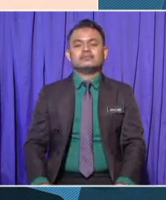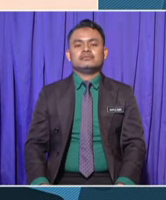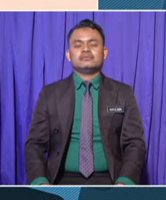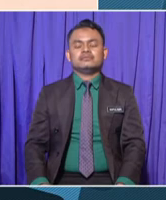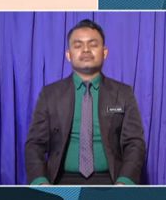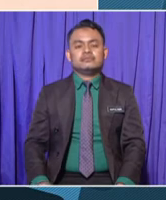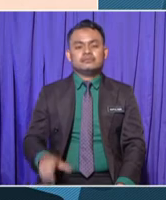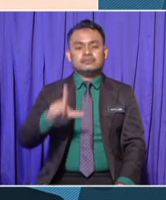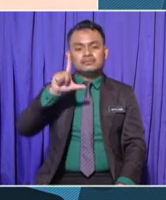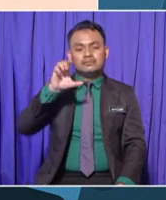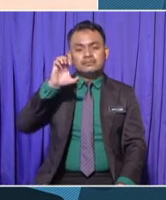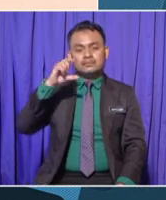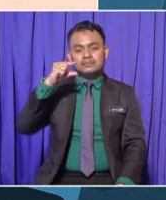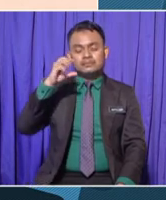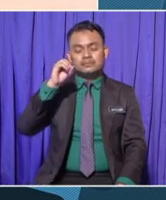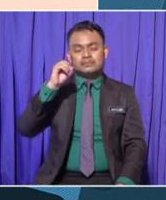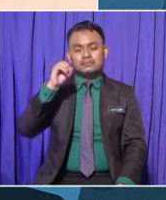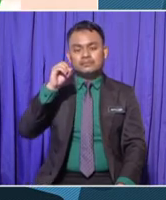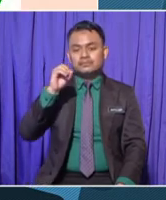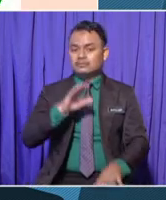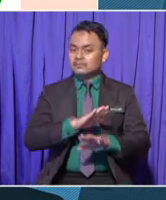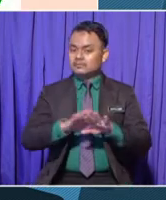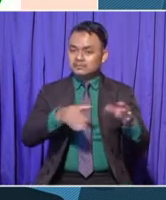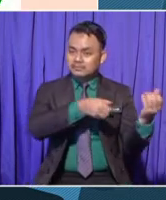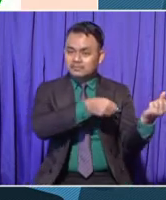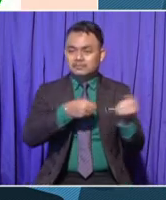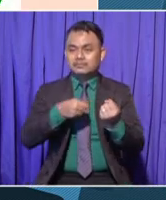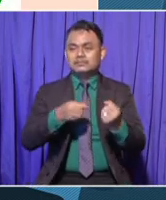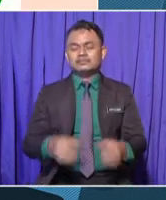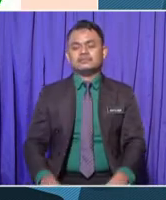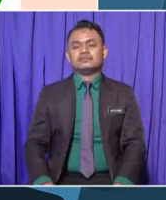A piece of Lego does not attract.